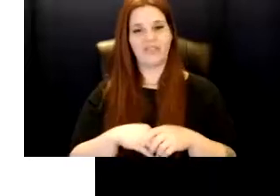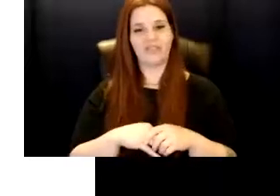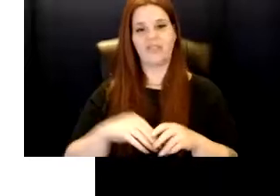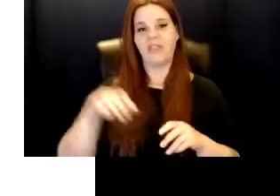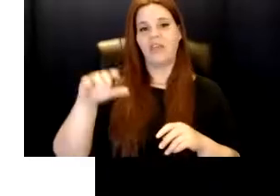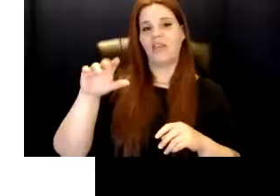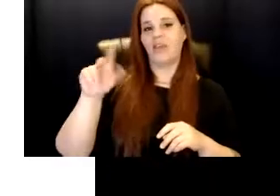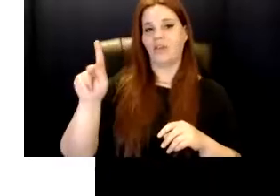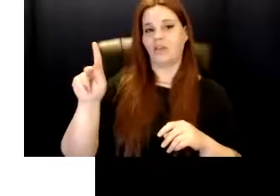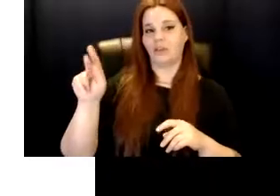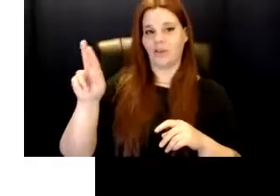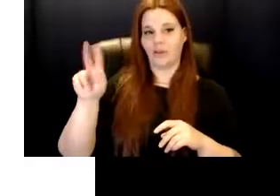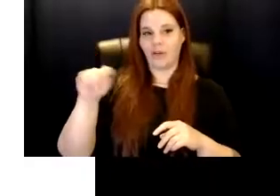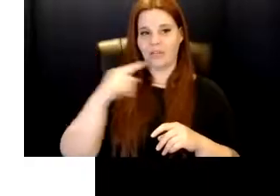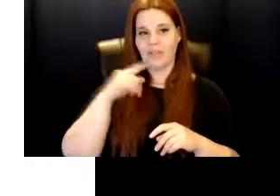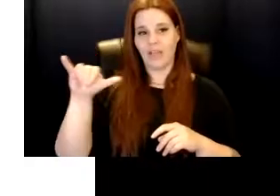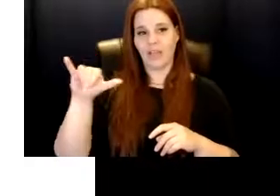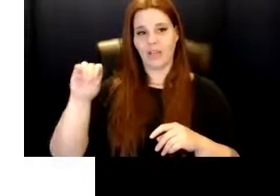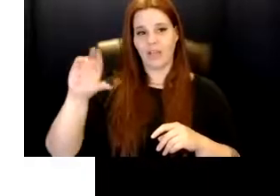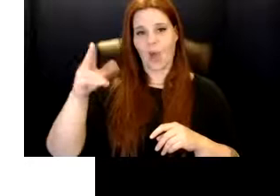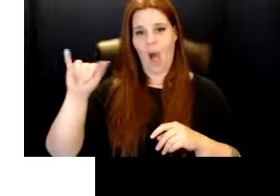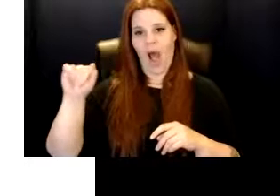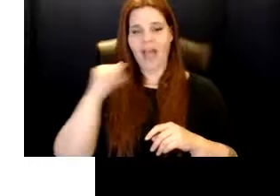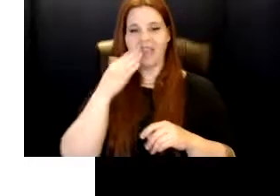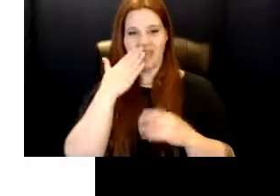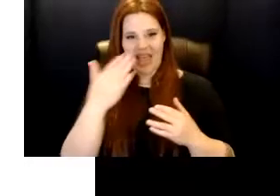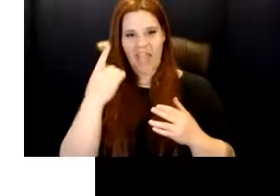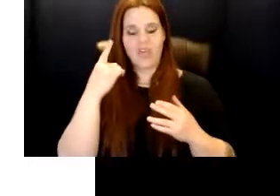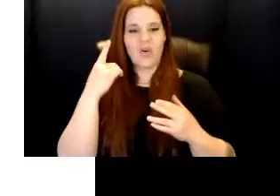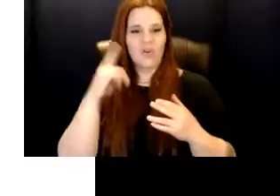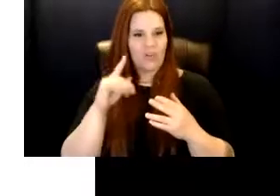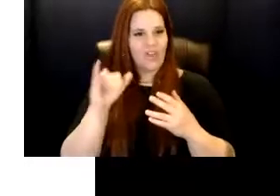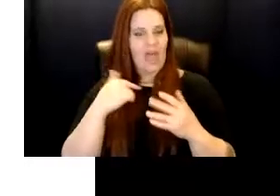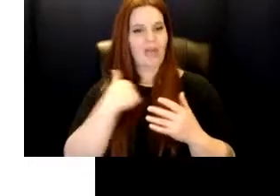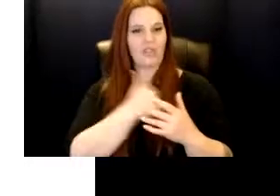Yohai, thank you so much. We really appreciate it. And sorry for the interruptions.